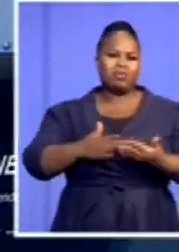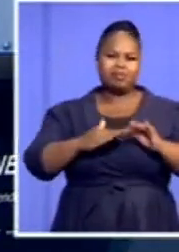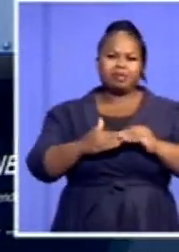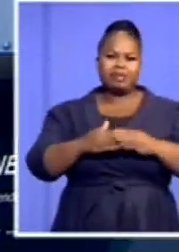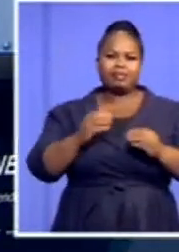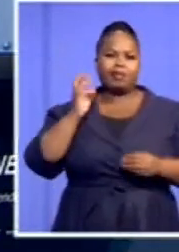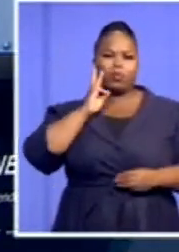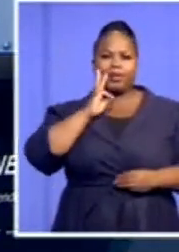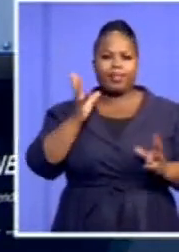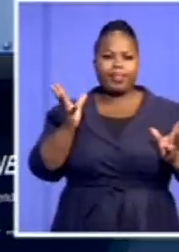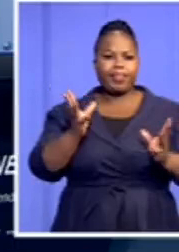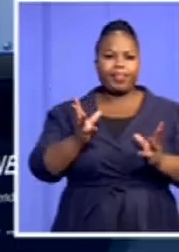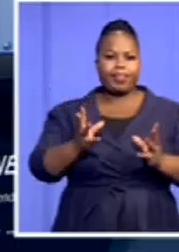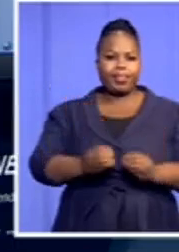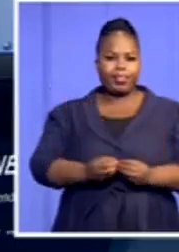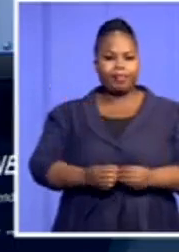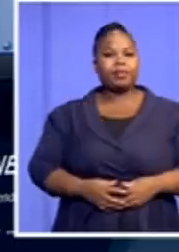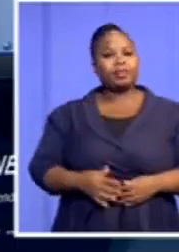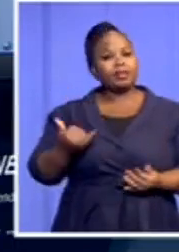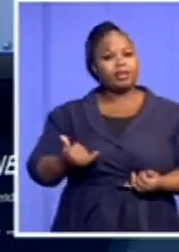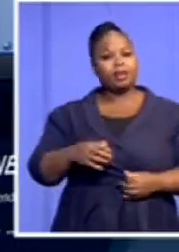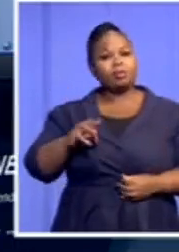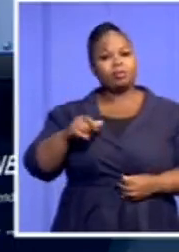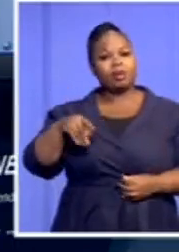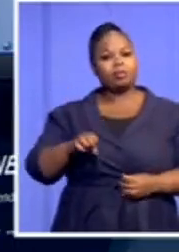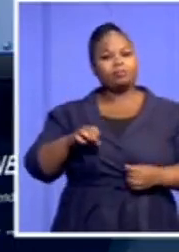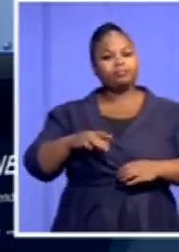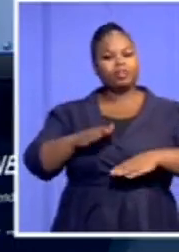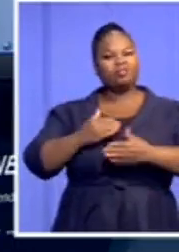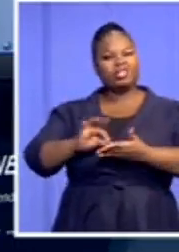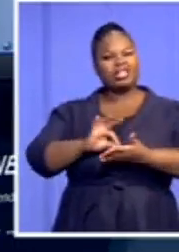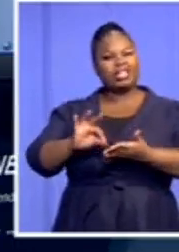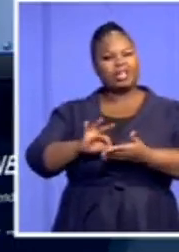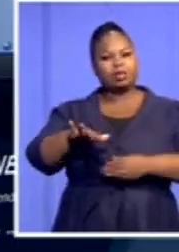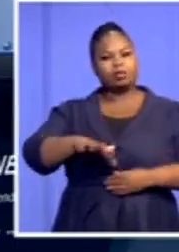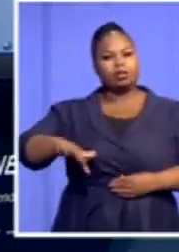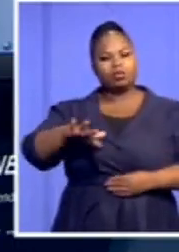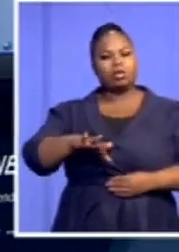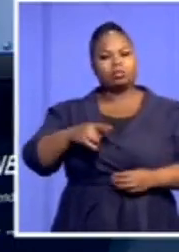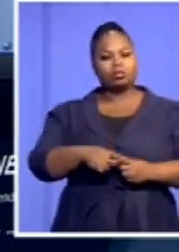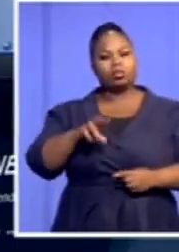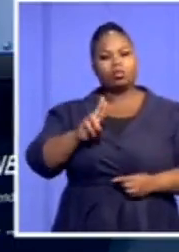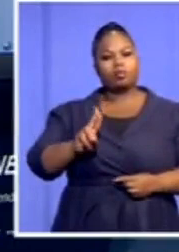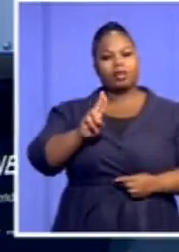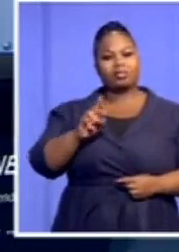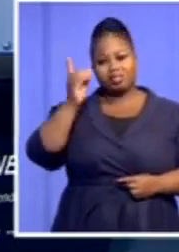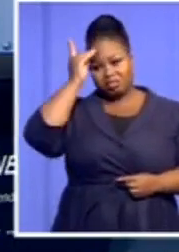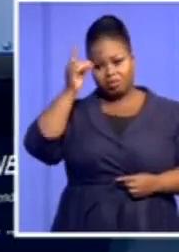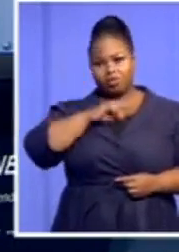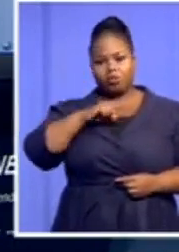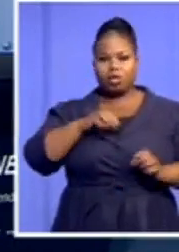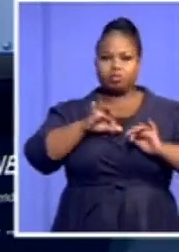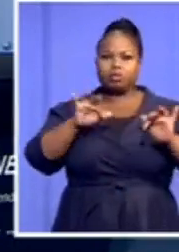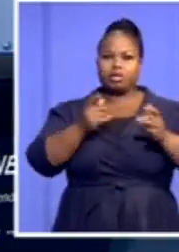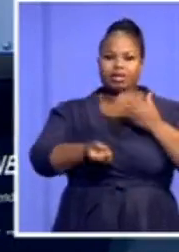surrounds. Meanwhile, mop-up operations are underway in Umlazi, Ethekwini, following widespread incidents of looting overnight.